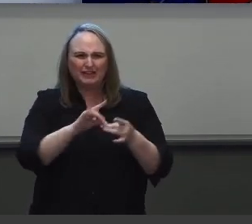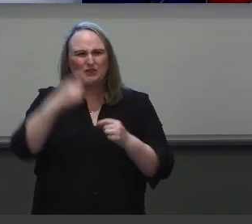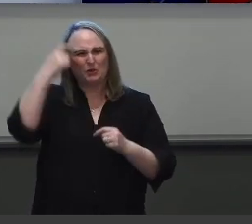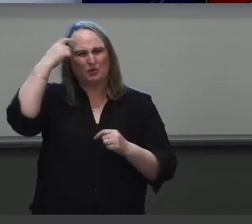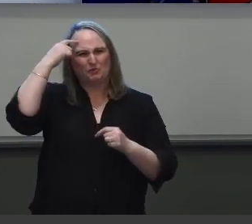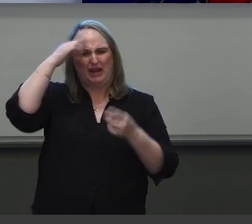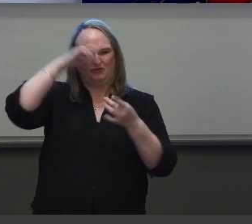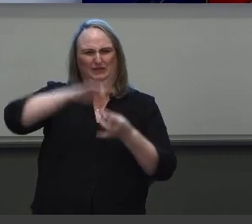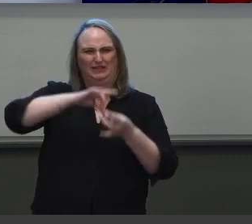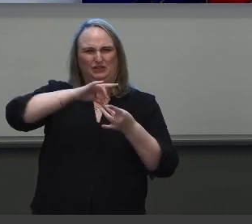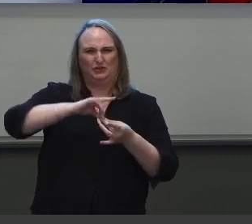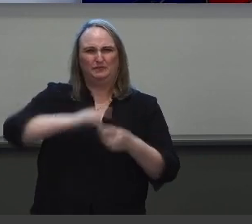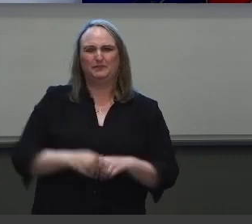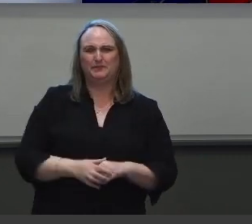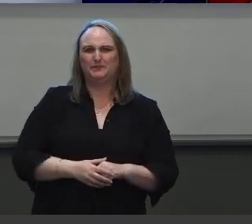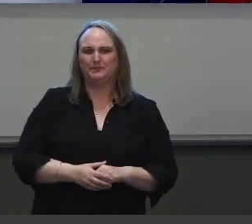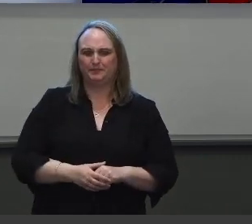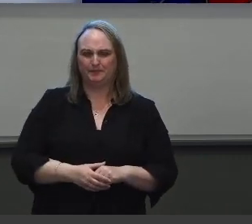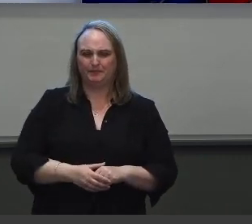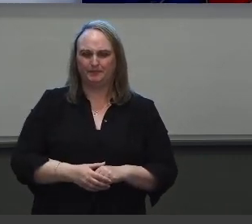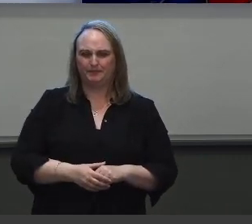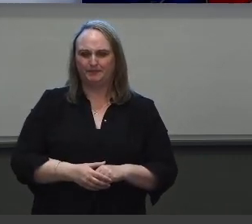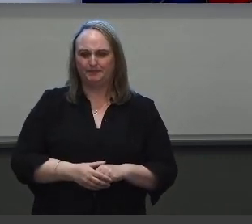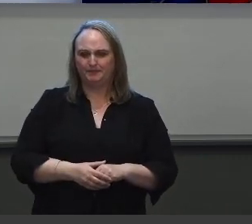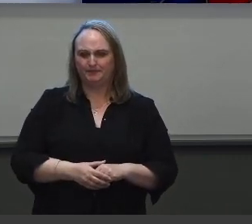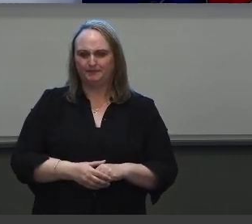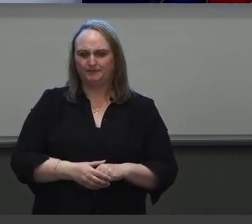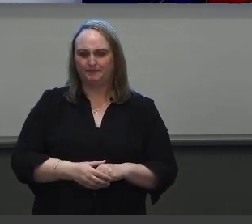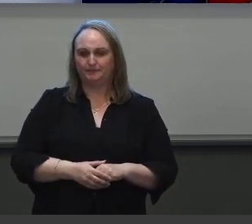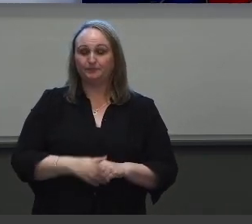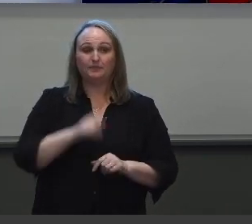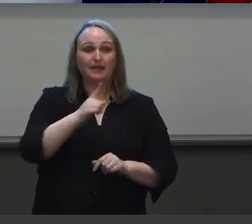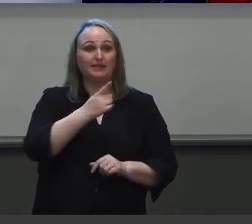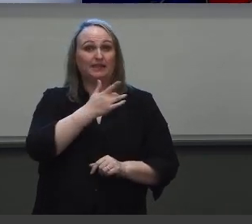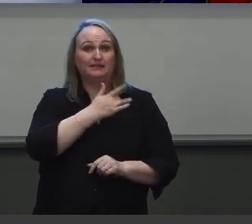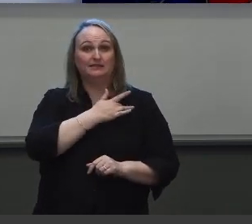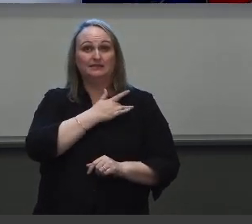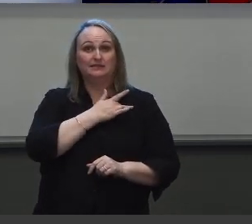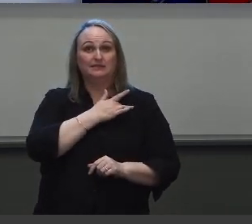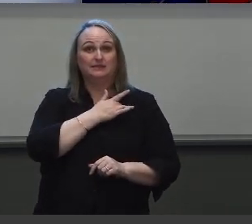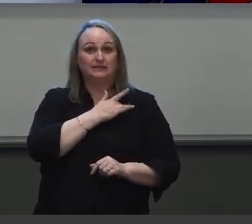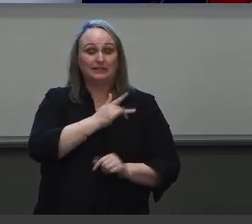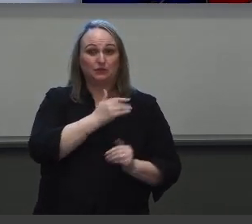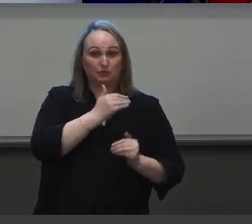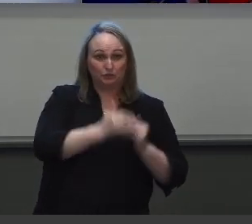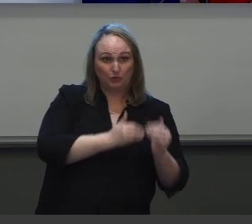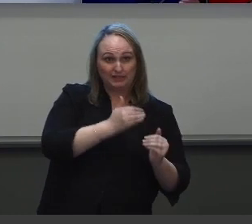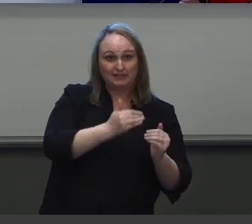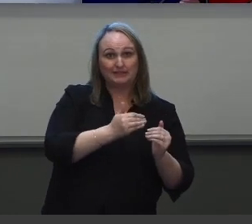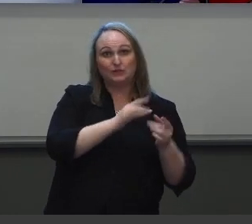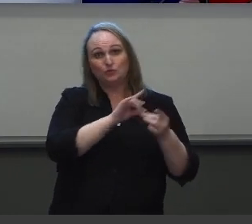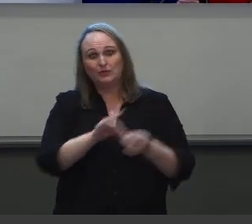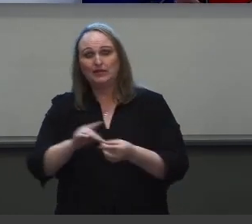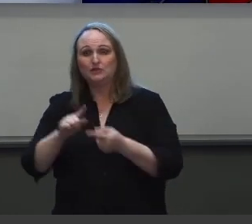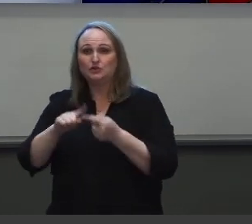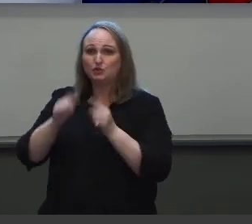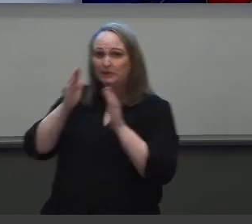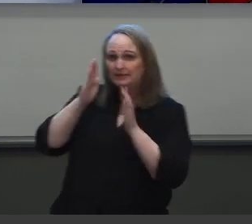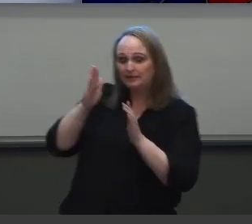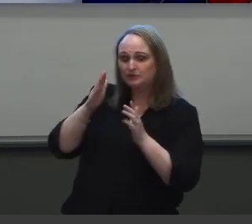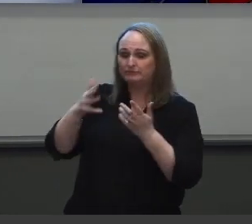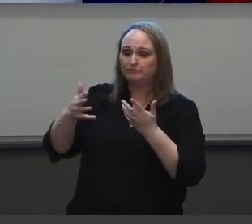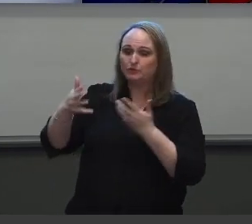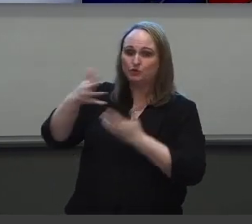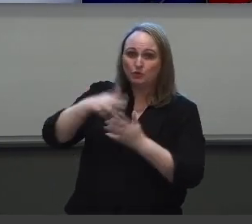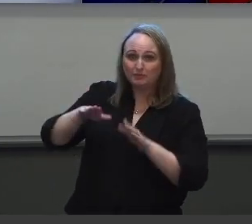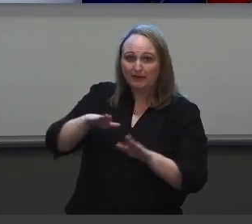behavior relationships that relate sensory processing to attention, social behaviors, and anxiety. And what I